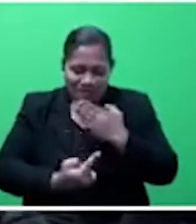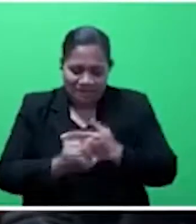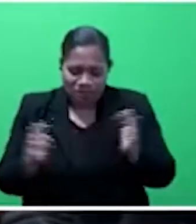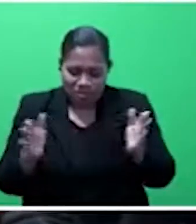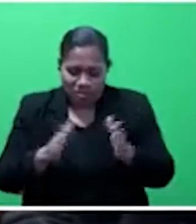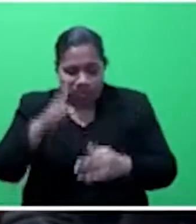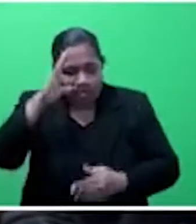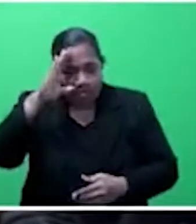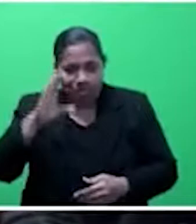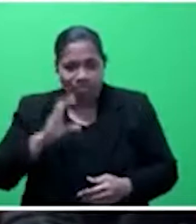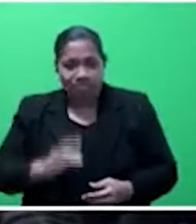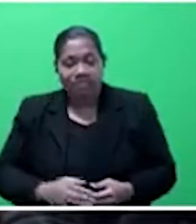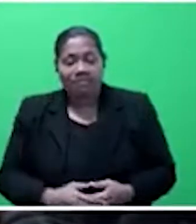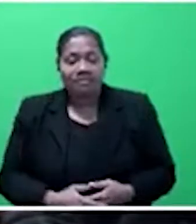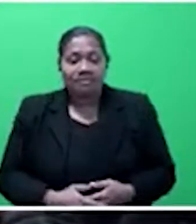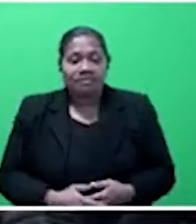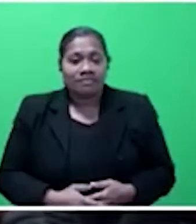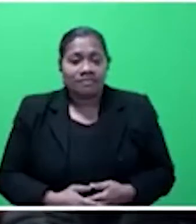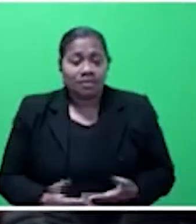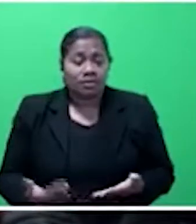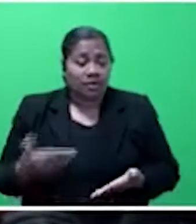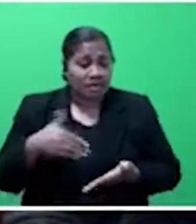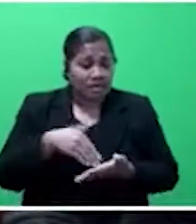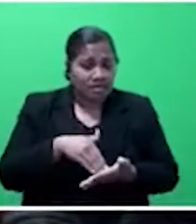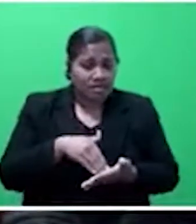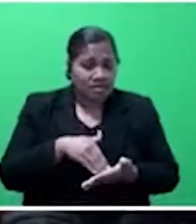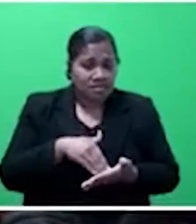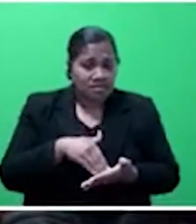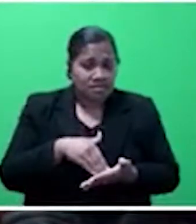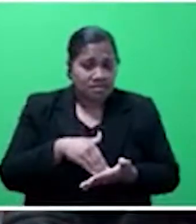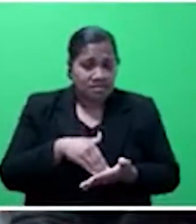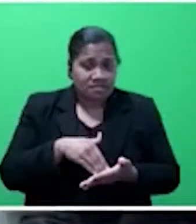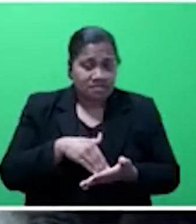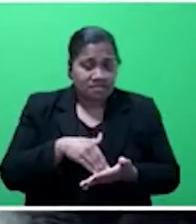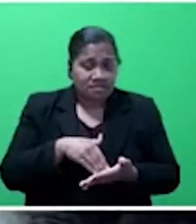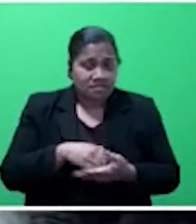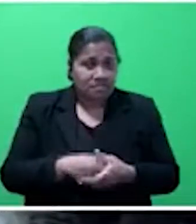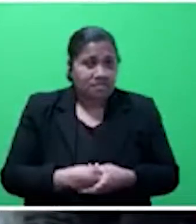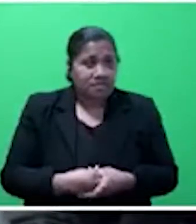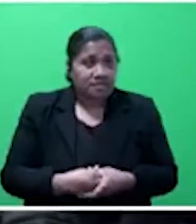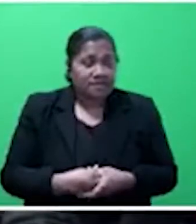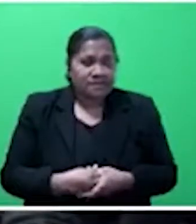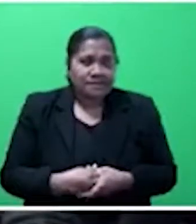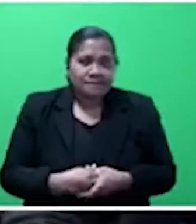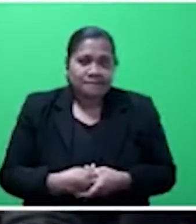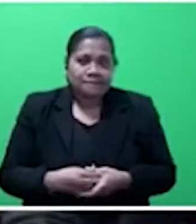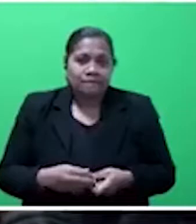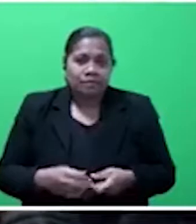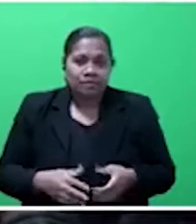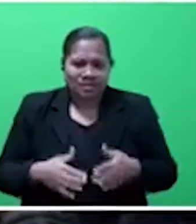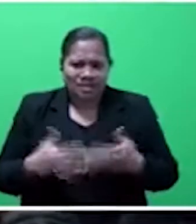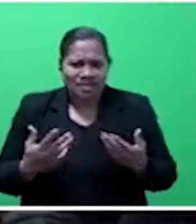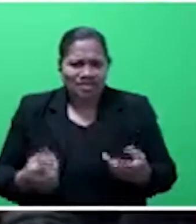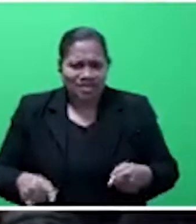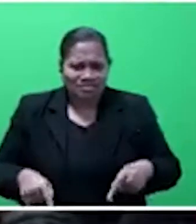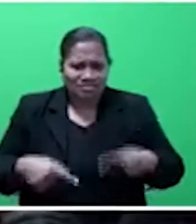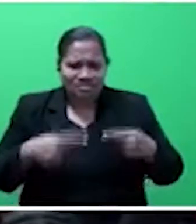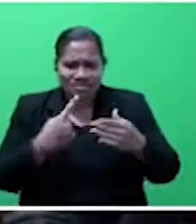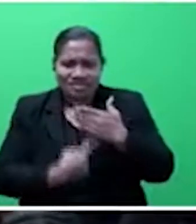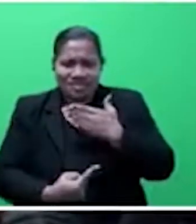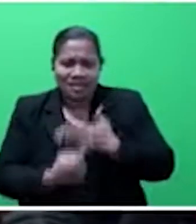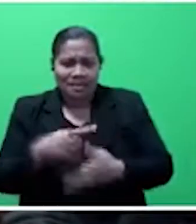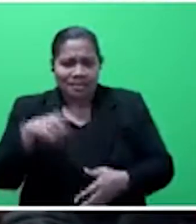Added to this, Mr. Speaker, sir, the current Russia-Ukraine conflict is having a